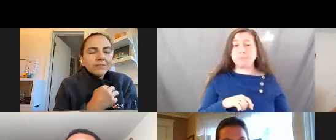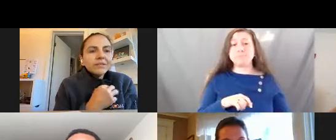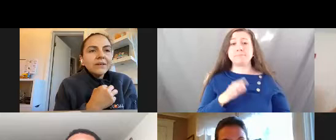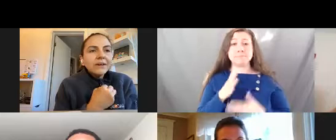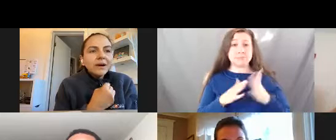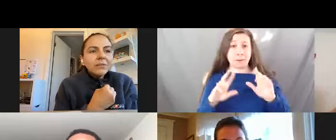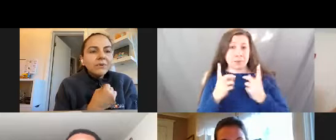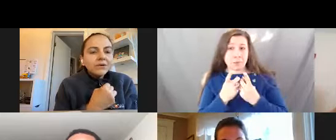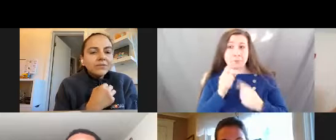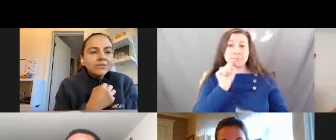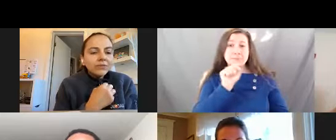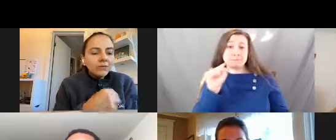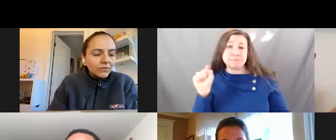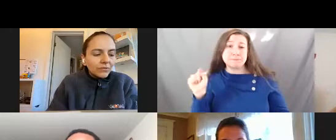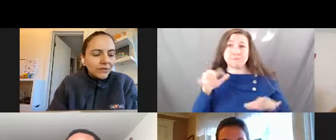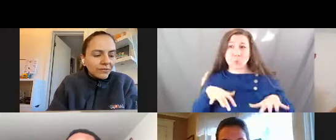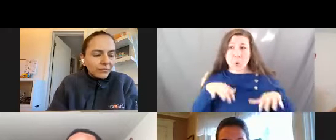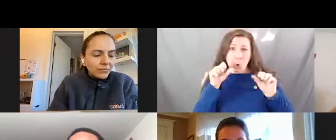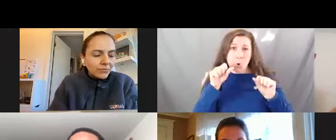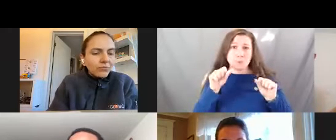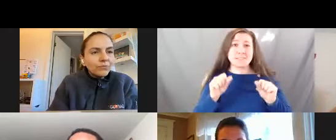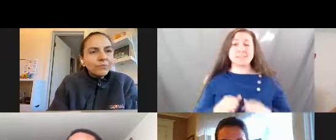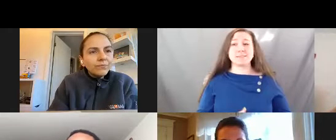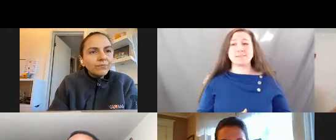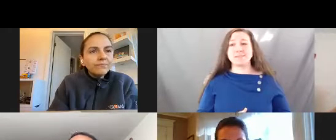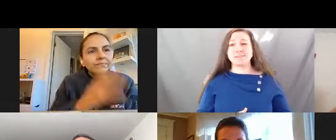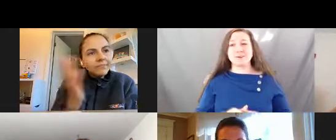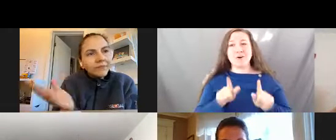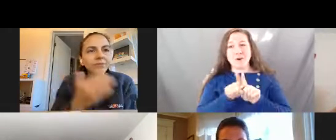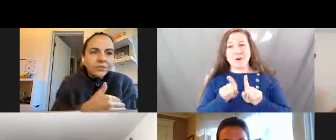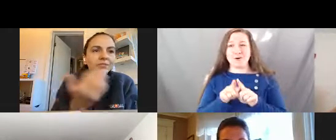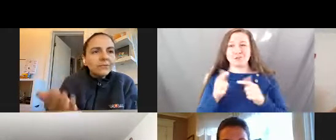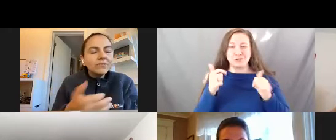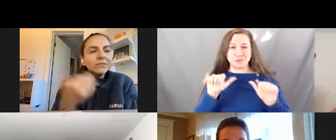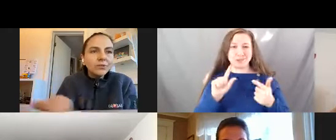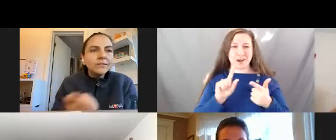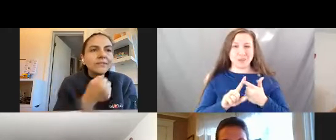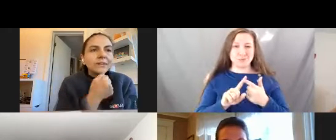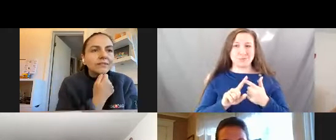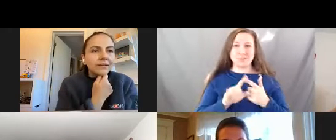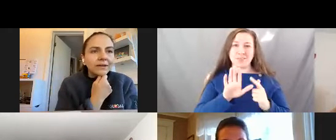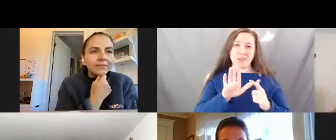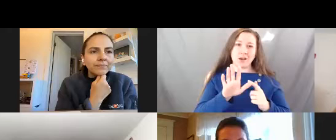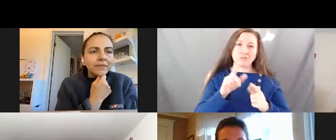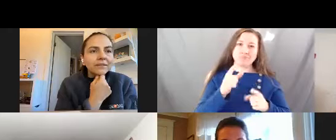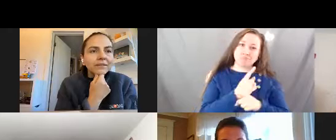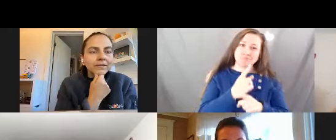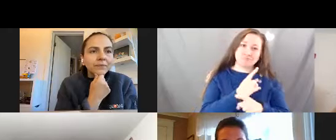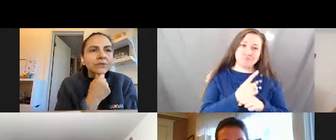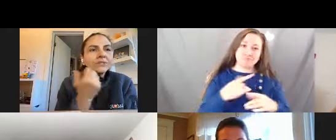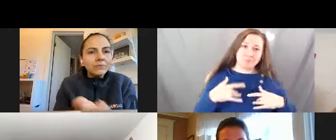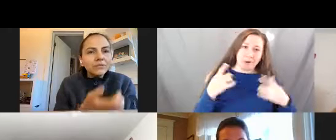across campus also tried to do versions of their usual events,